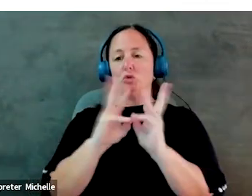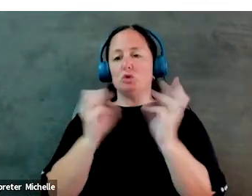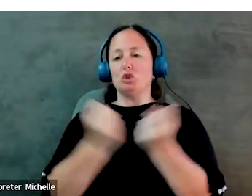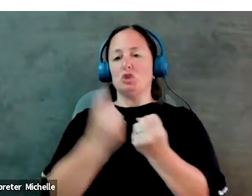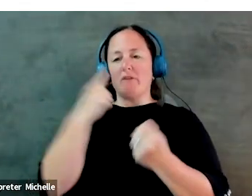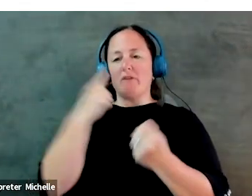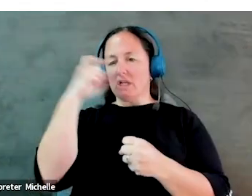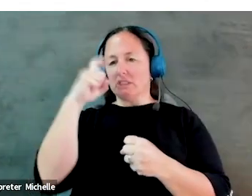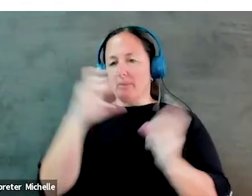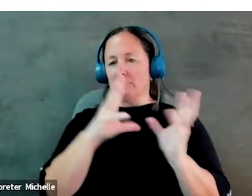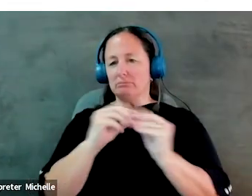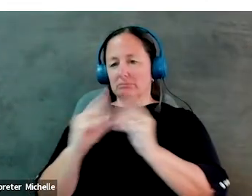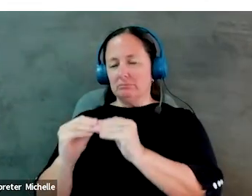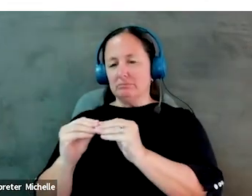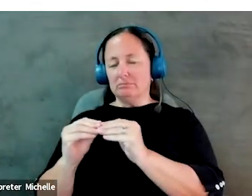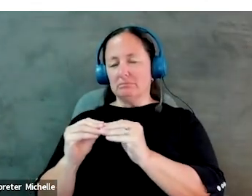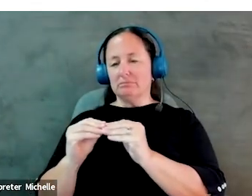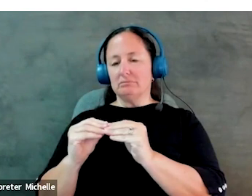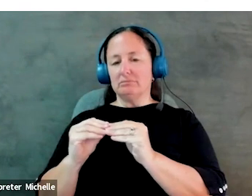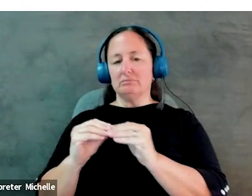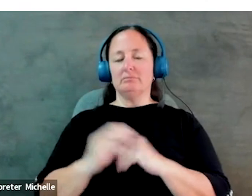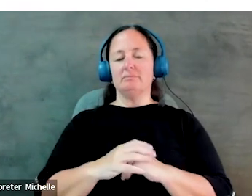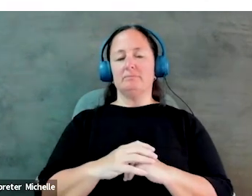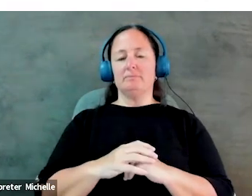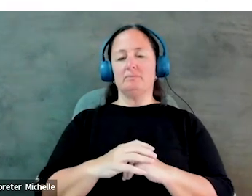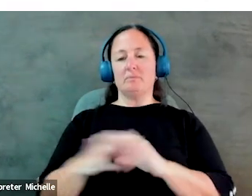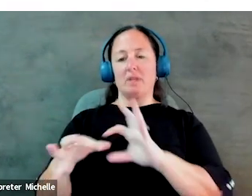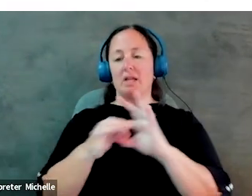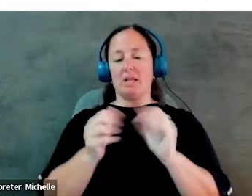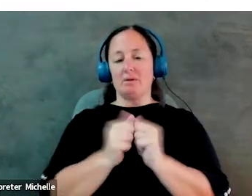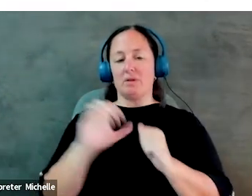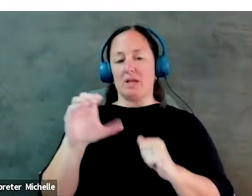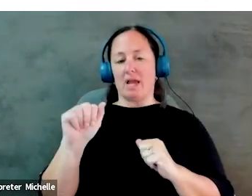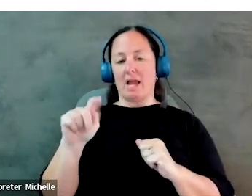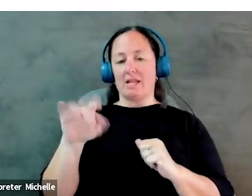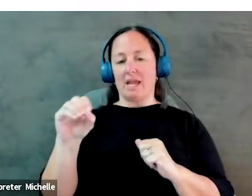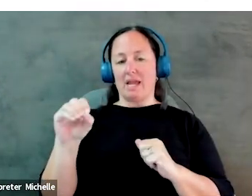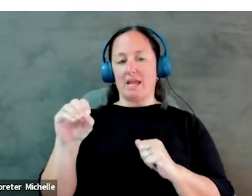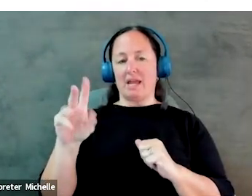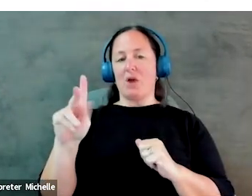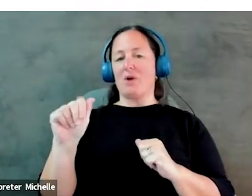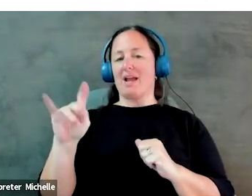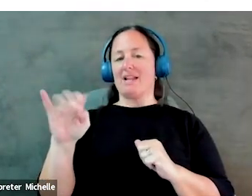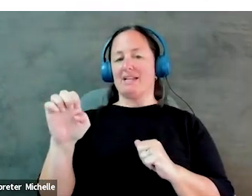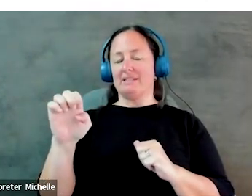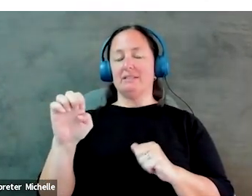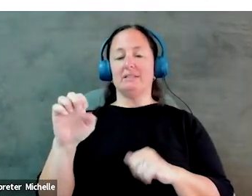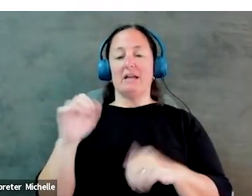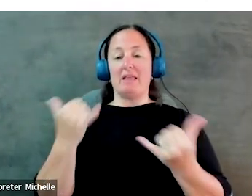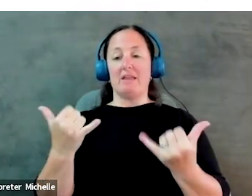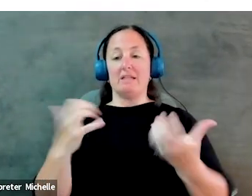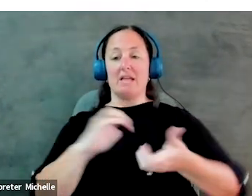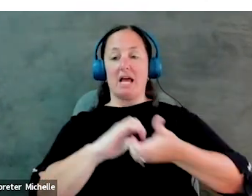episode of the Summer Seminar Series, which is being organized by the Caribbean Climate Hub in alliance with CATIE, and in this occasion in